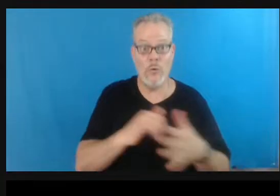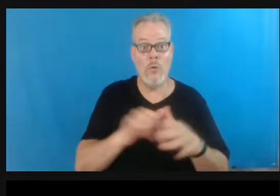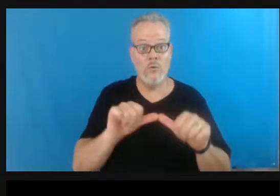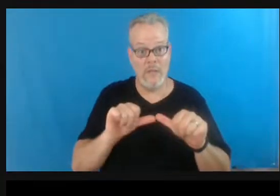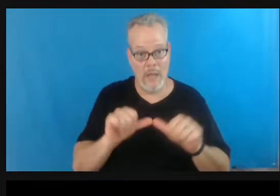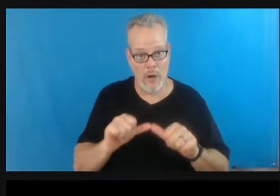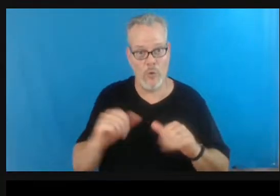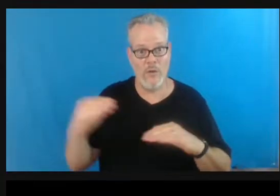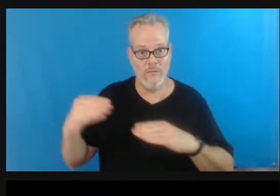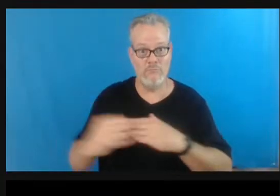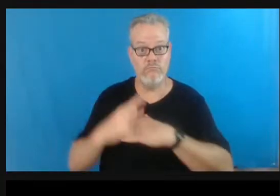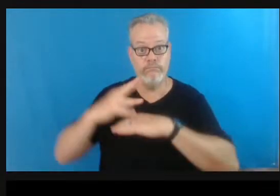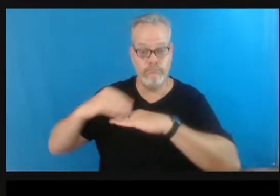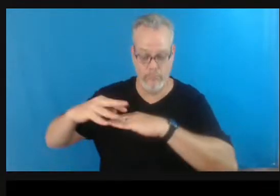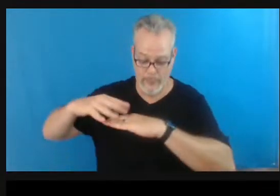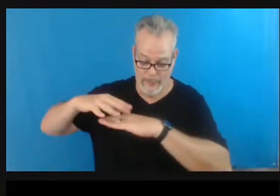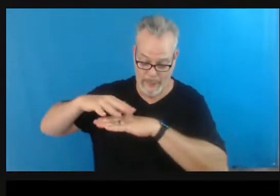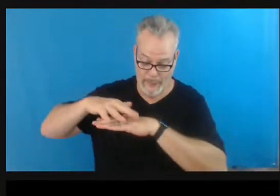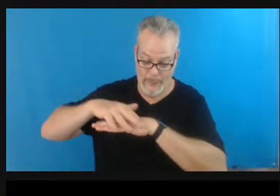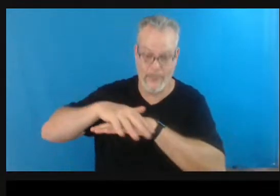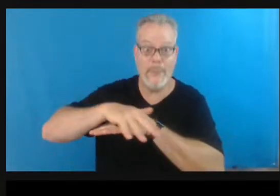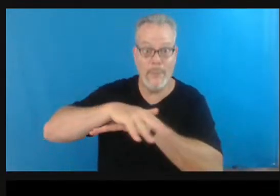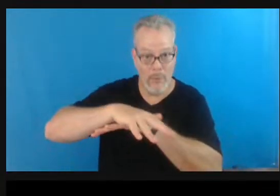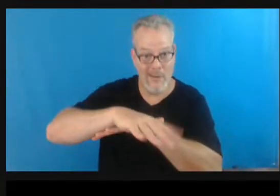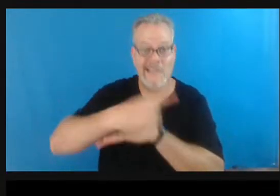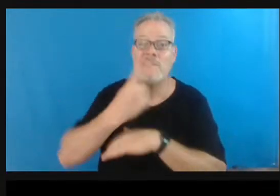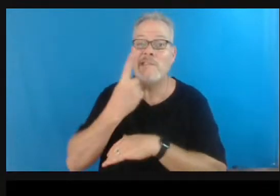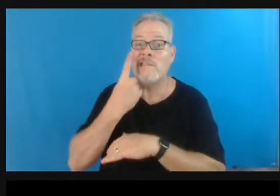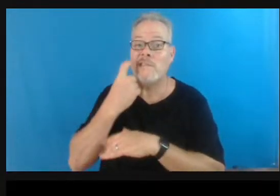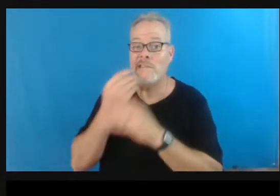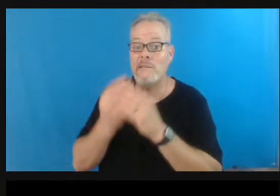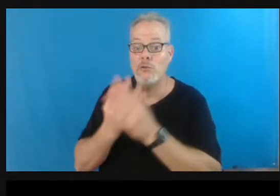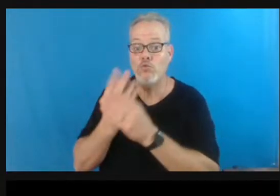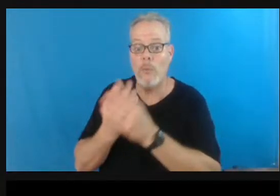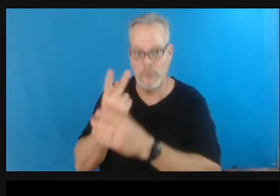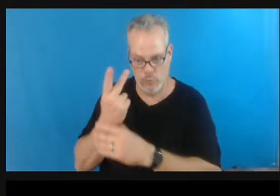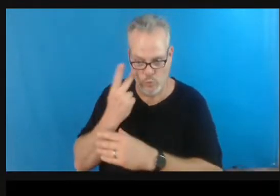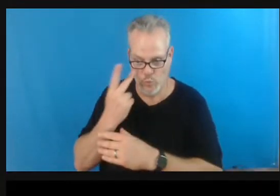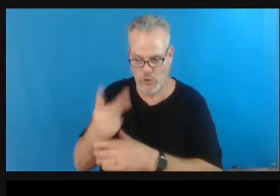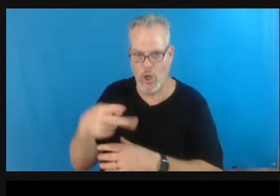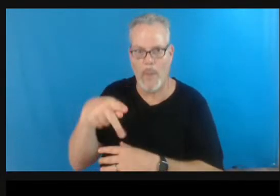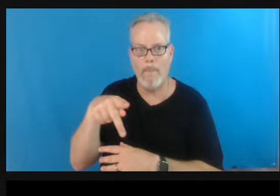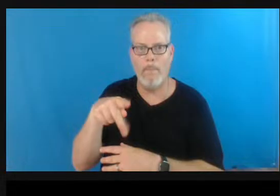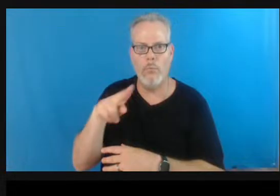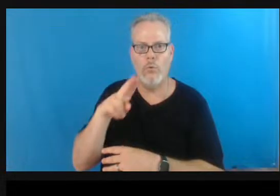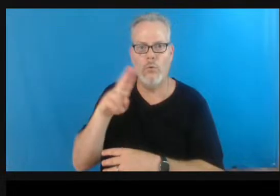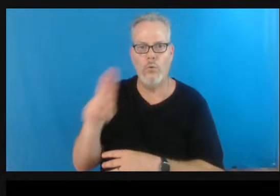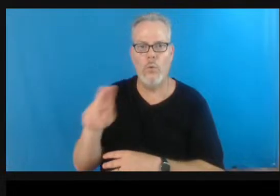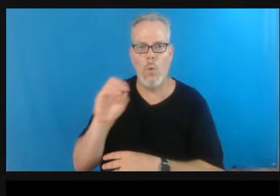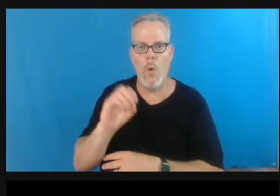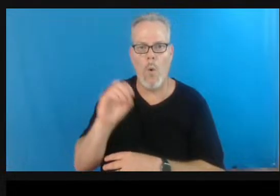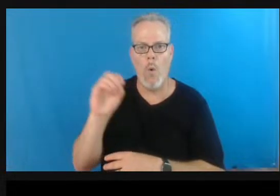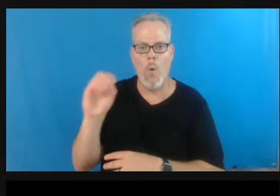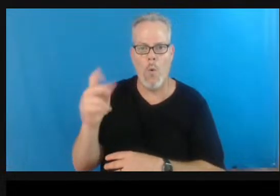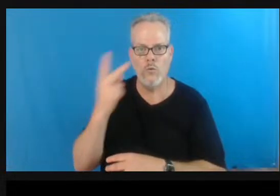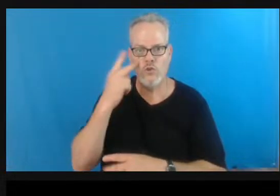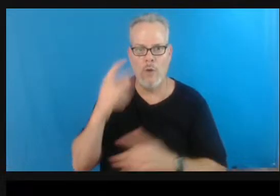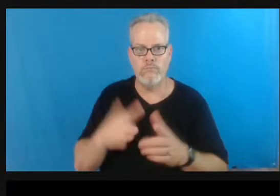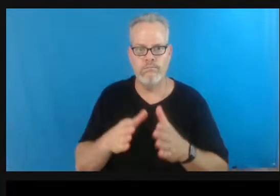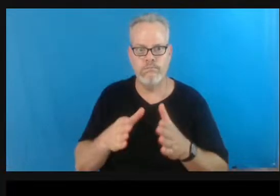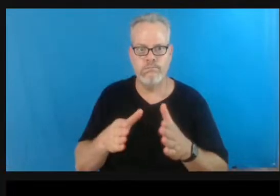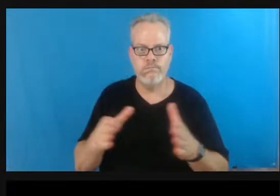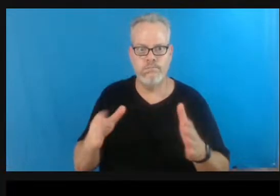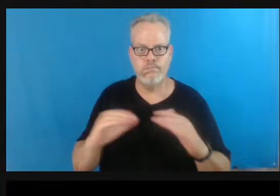we had this recent eruption, we actually saw a signal at Pu'o'o, so we think that there was widening of the ground, perhaps as far as here, something like